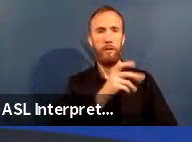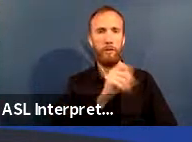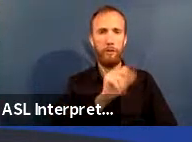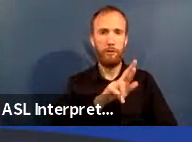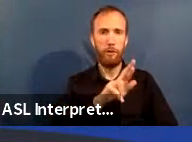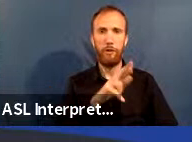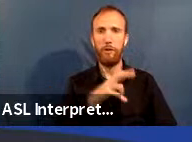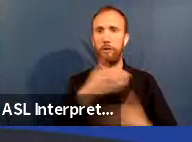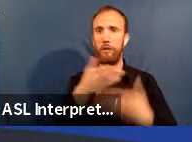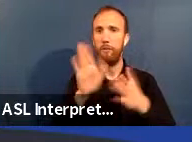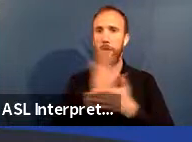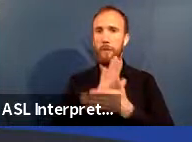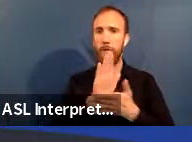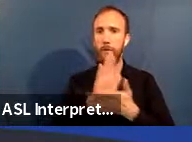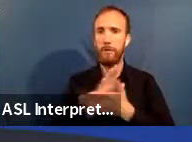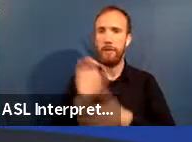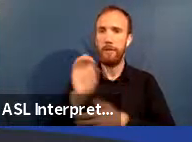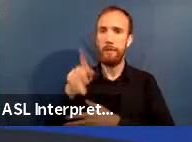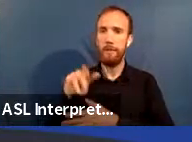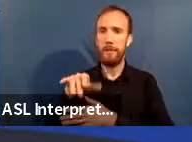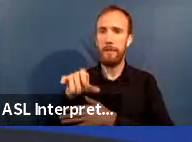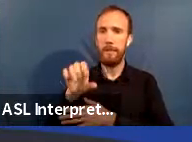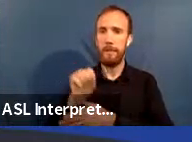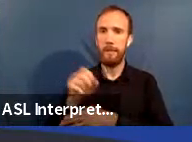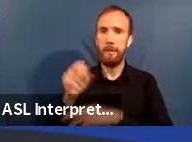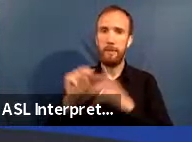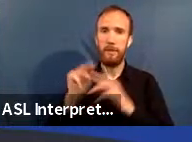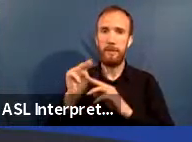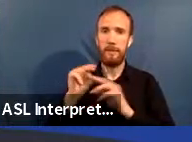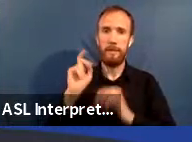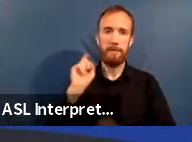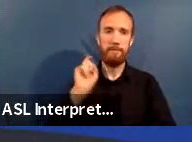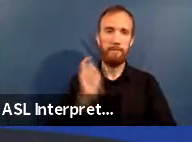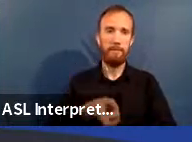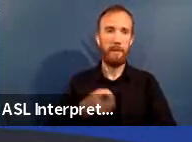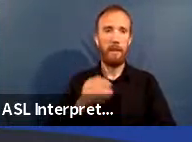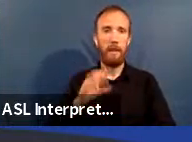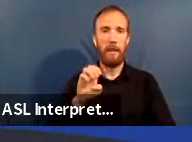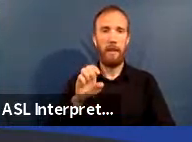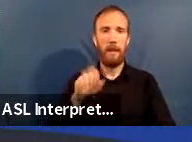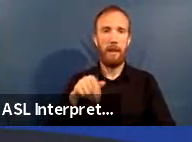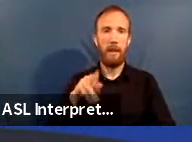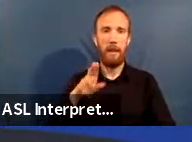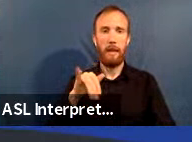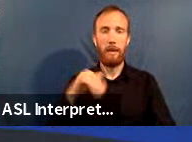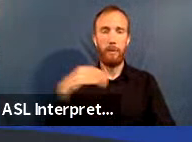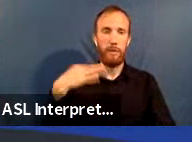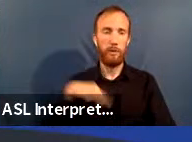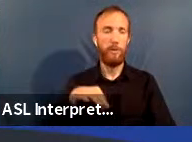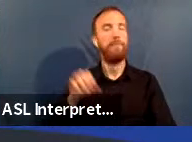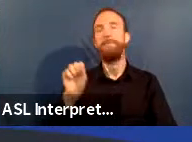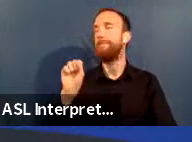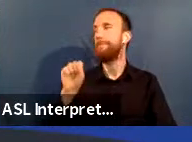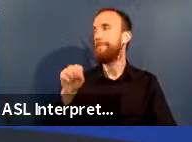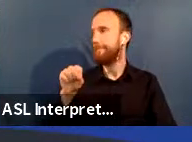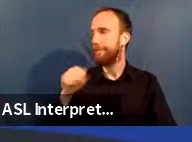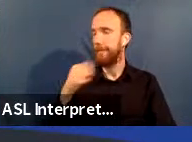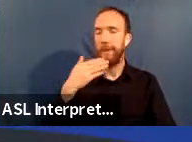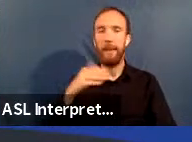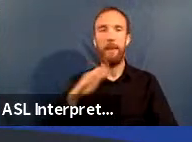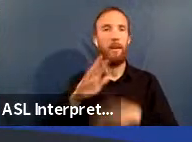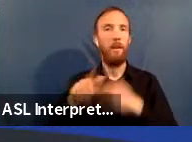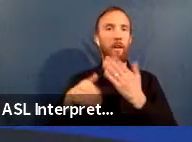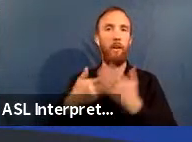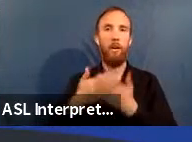CPS-owned buildings awarded an equity index score? Yes, thank you, Ada. All CPS schools have an equity index